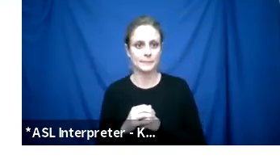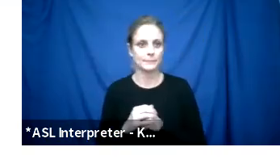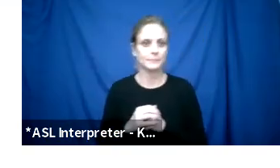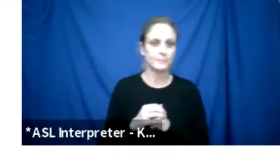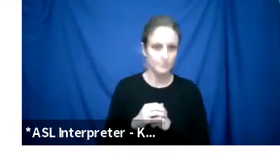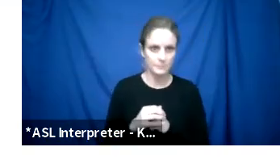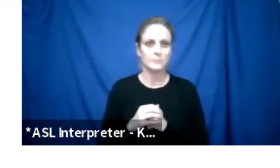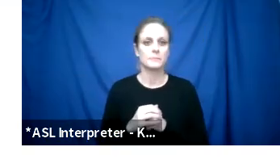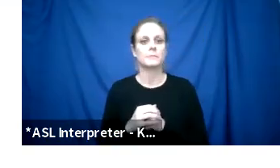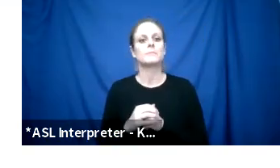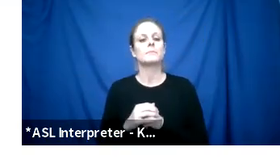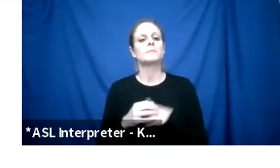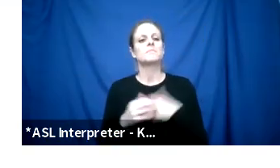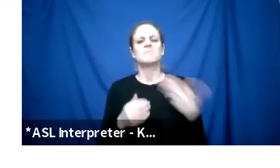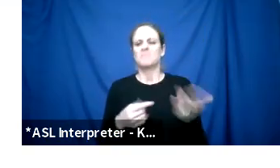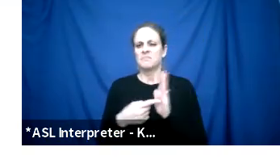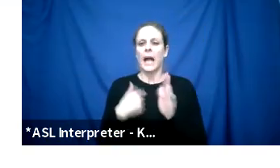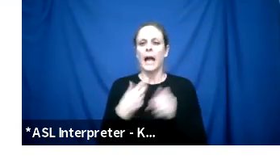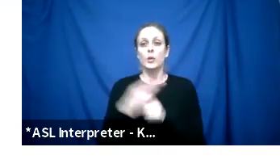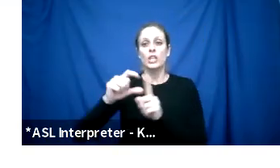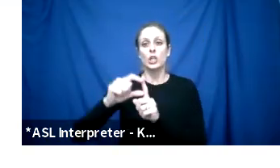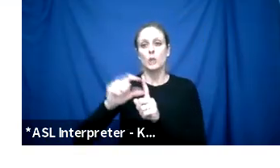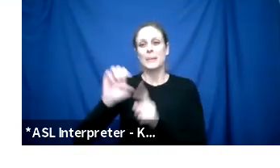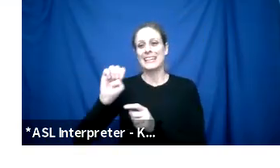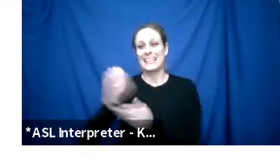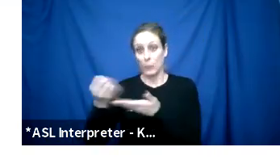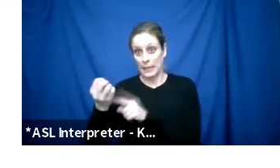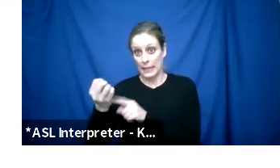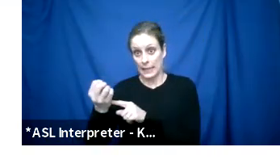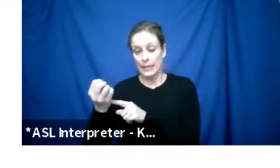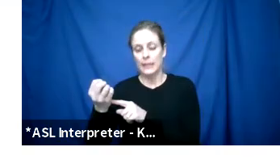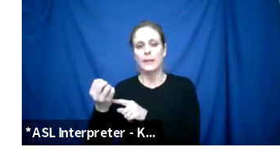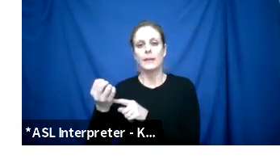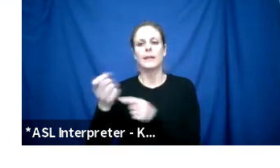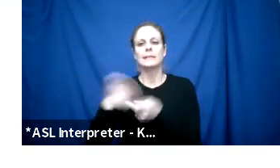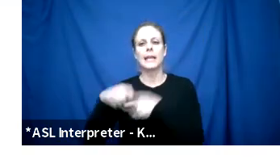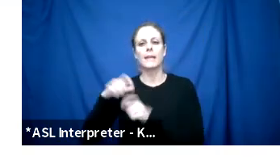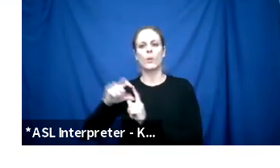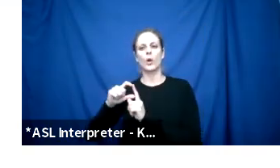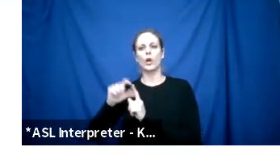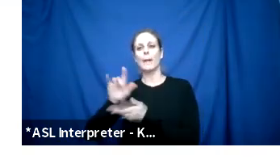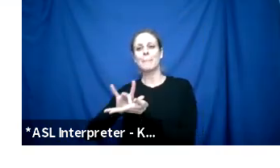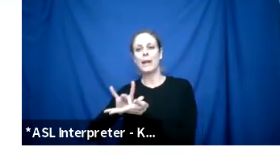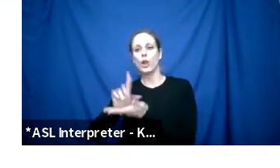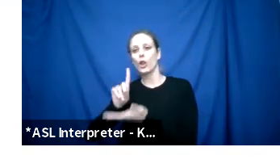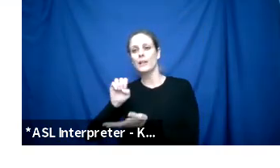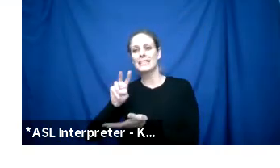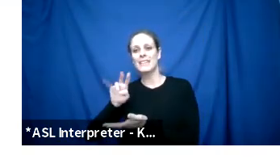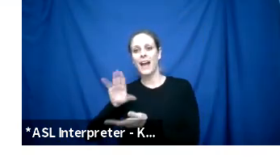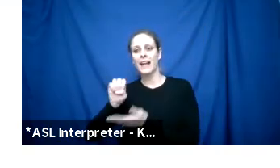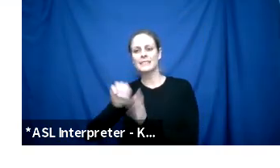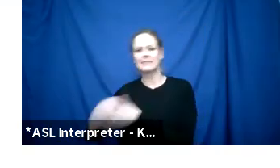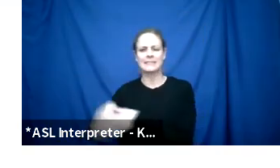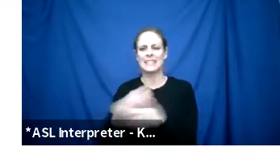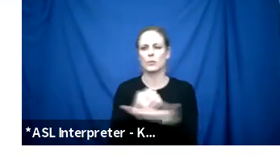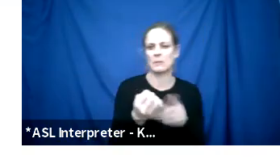Okay, so I'm using the term equipment here as opposed to the term medical device, because